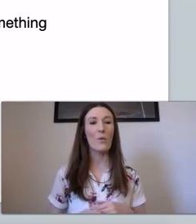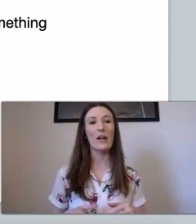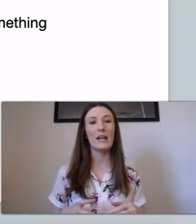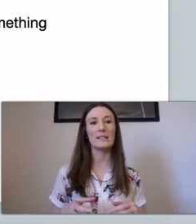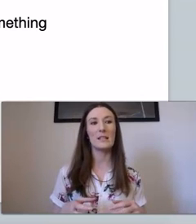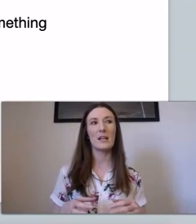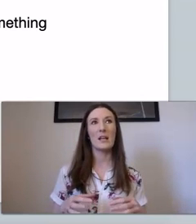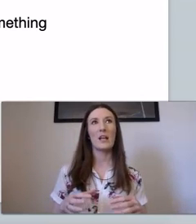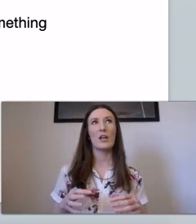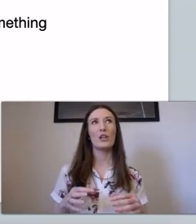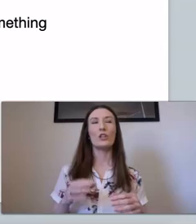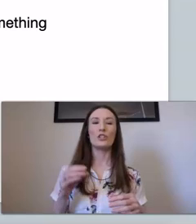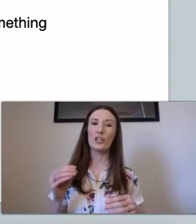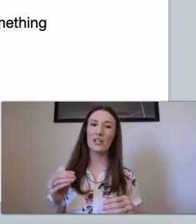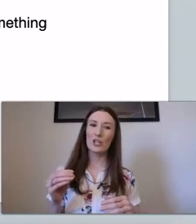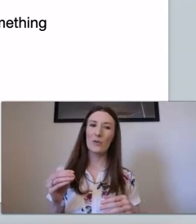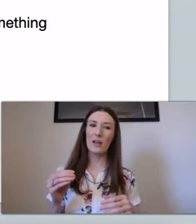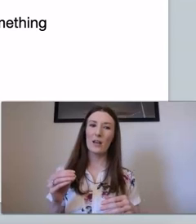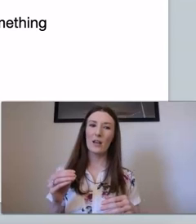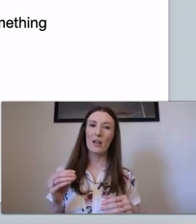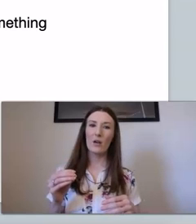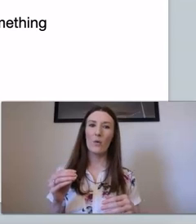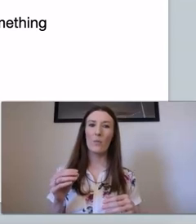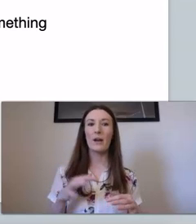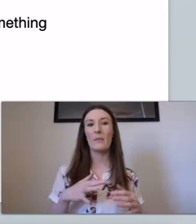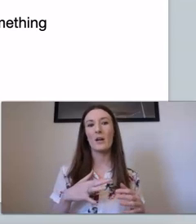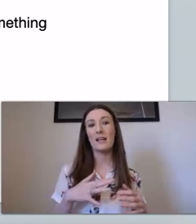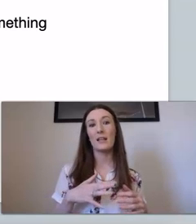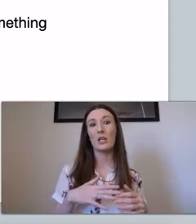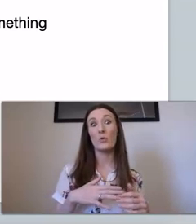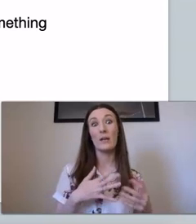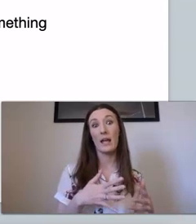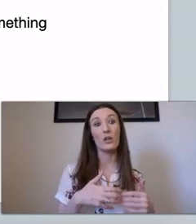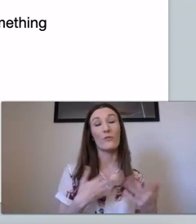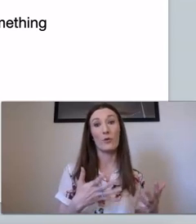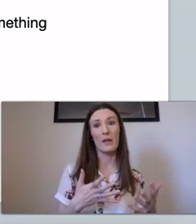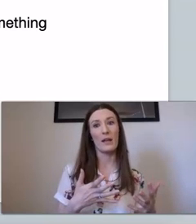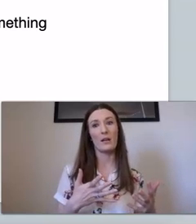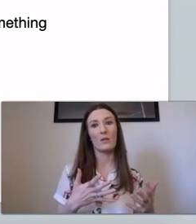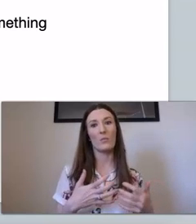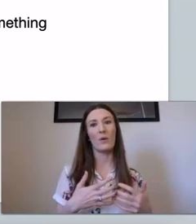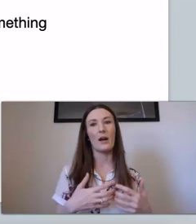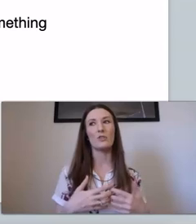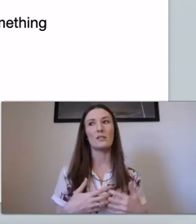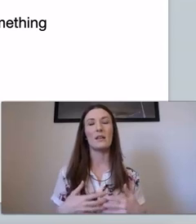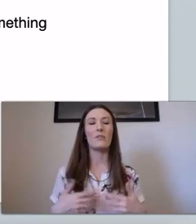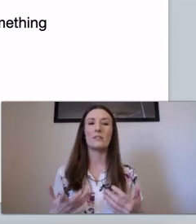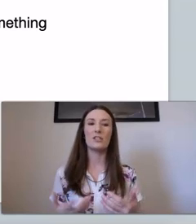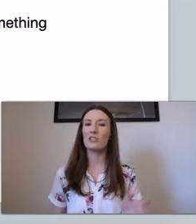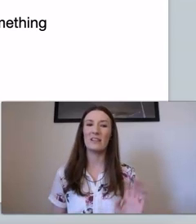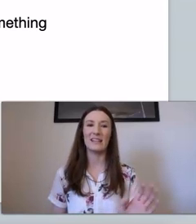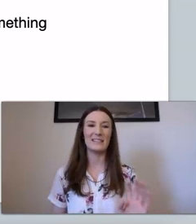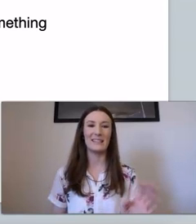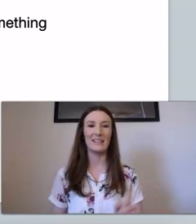okay, where it's you shouldn't do it, but I'm not telling you can't, you're forbidden, where I'm just giving